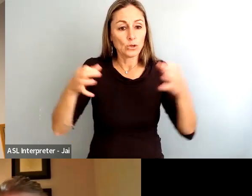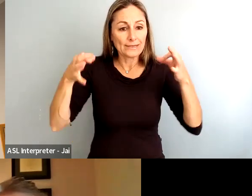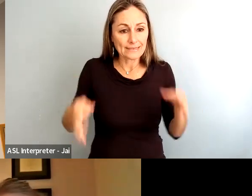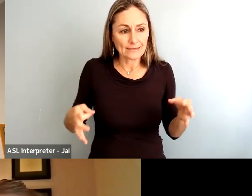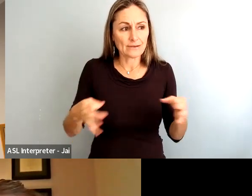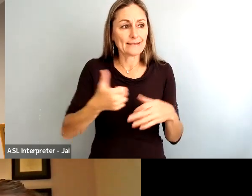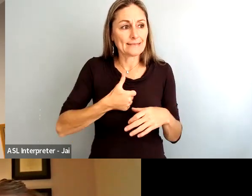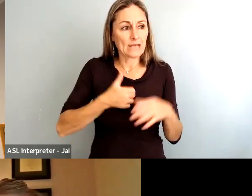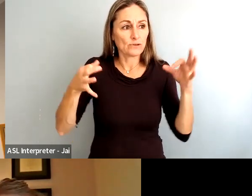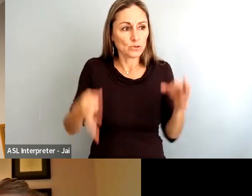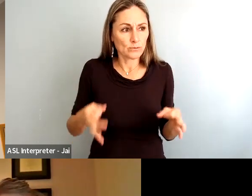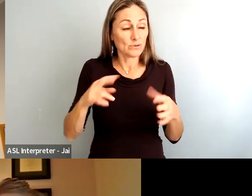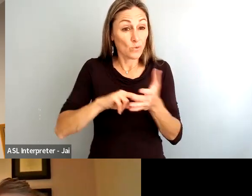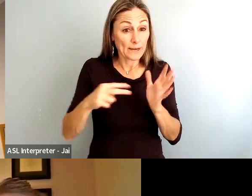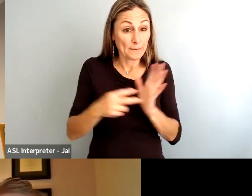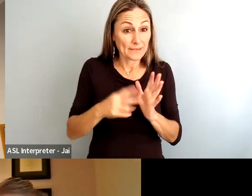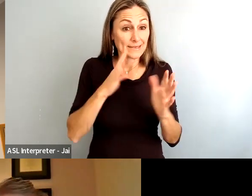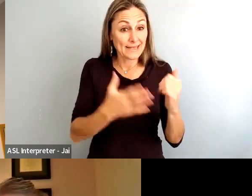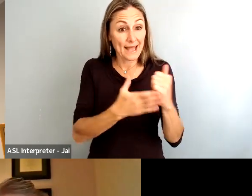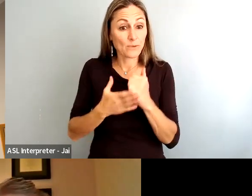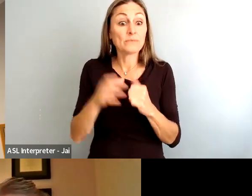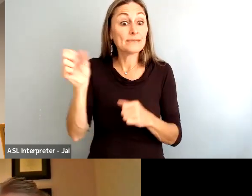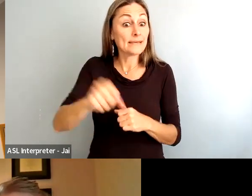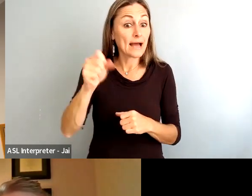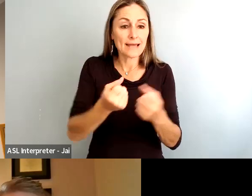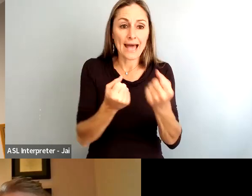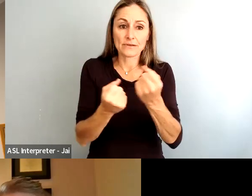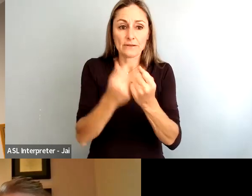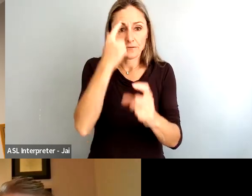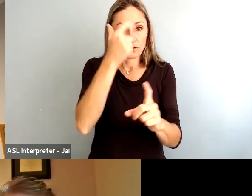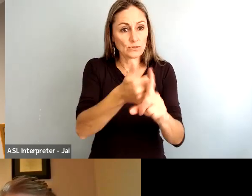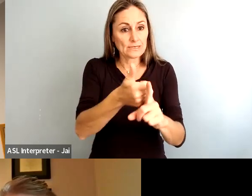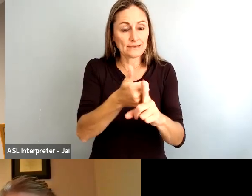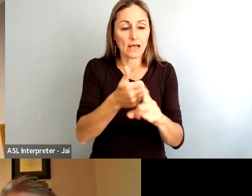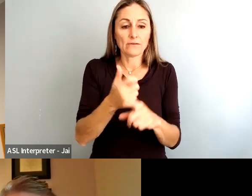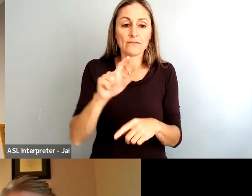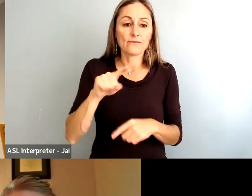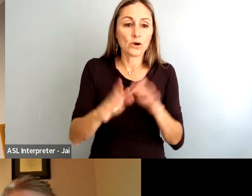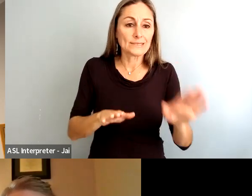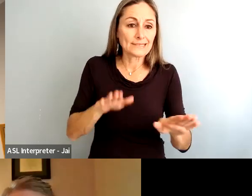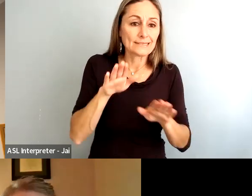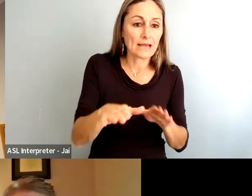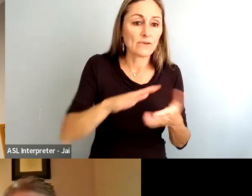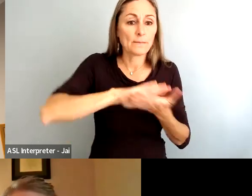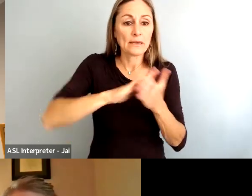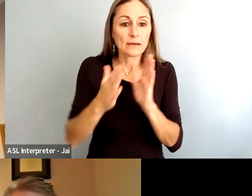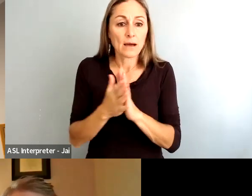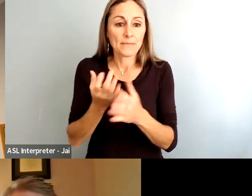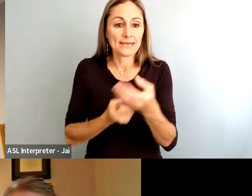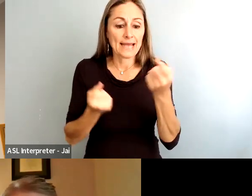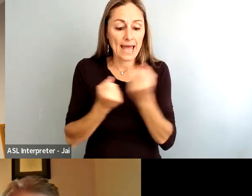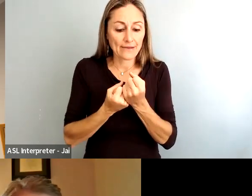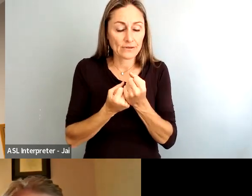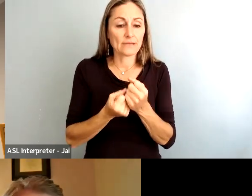means? Yeah, absolutely. So advocating for yourself is always the first step with even becoming an advocate. So